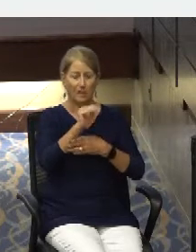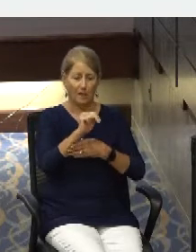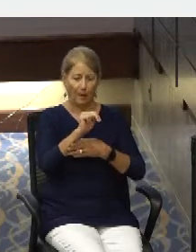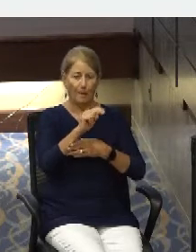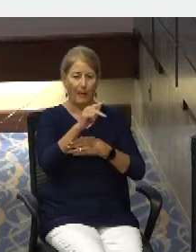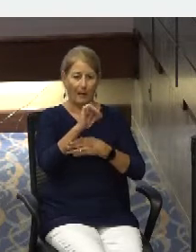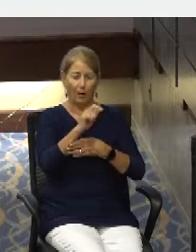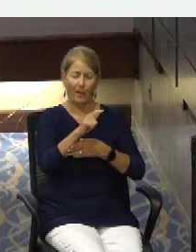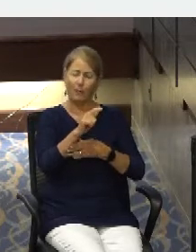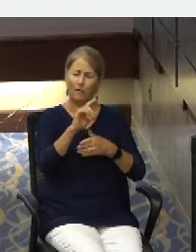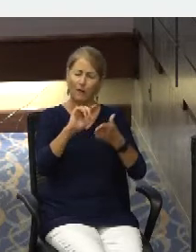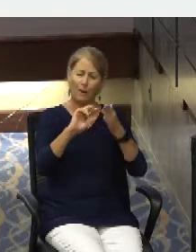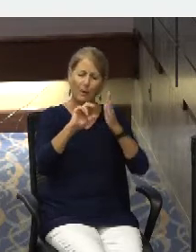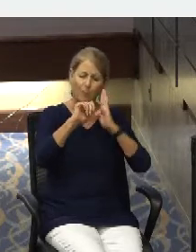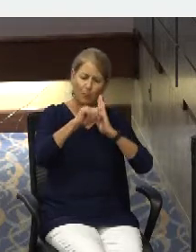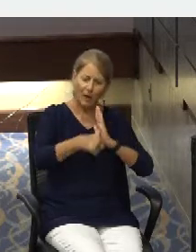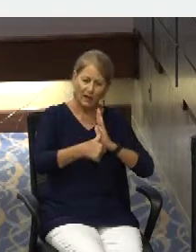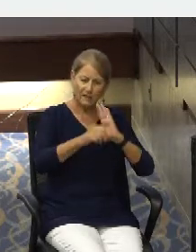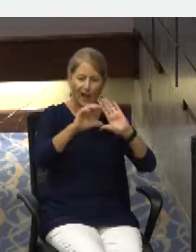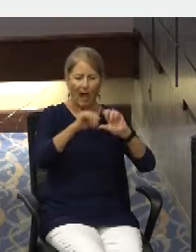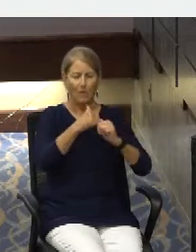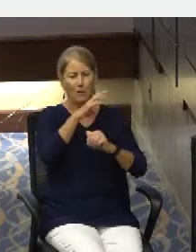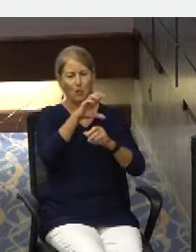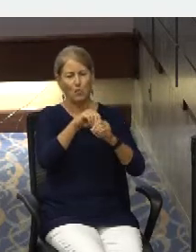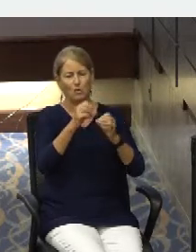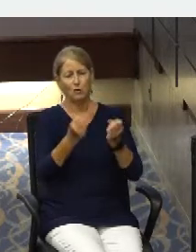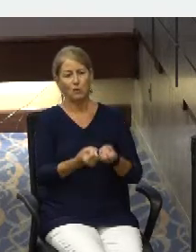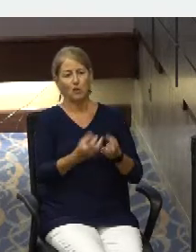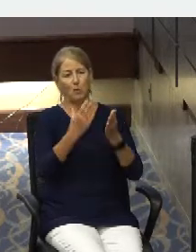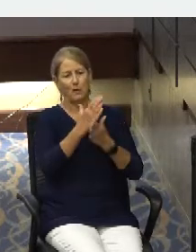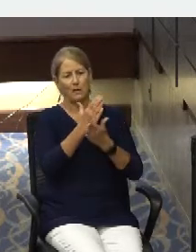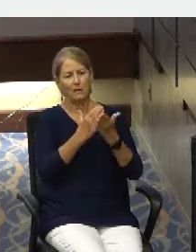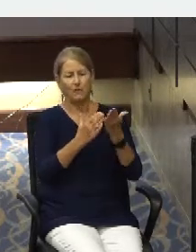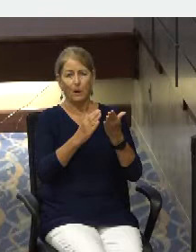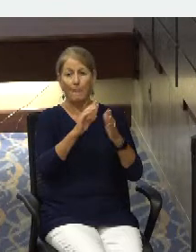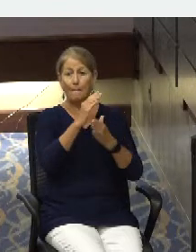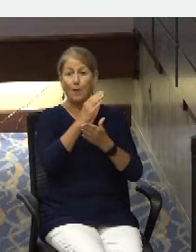by how Mr. Stanton incorporated so many distinct elements